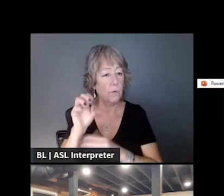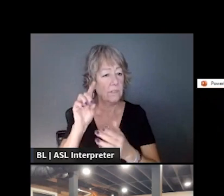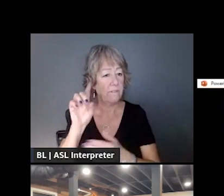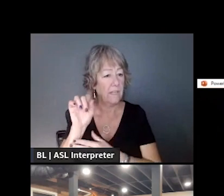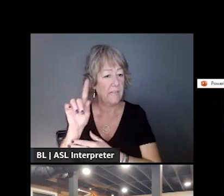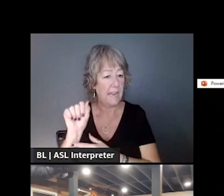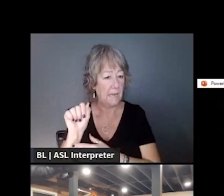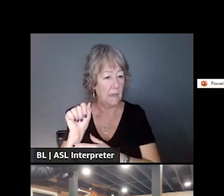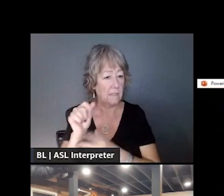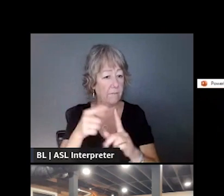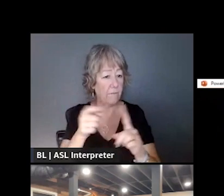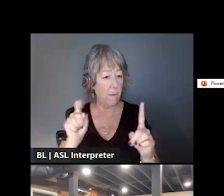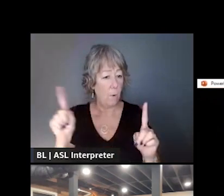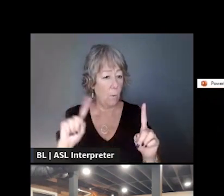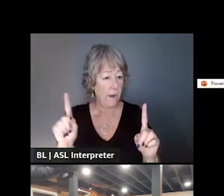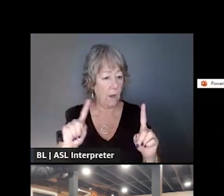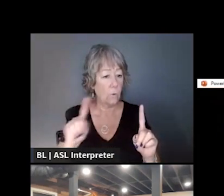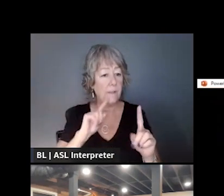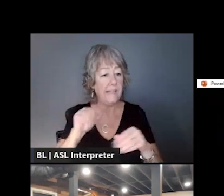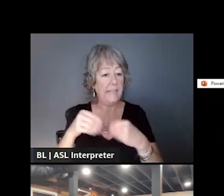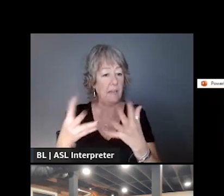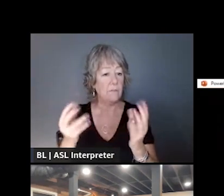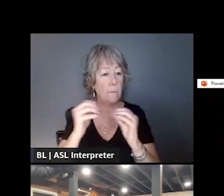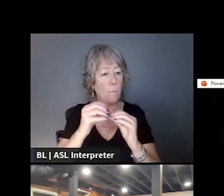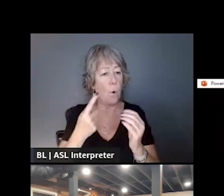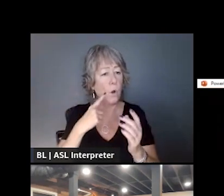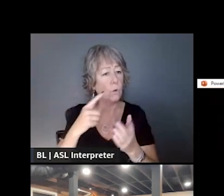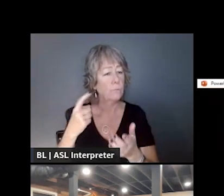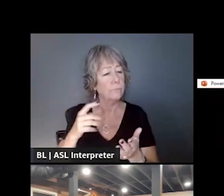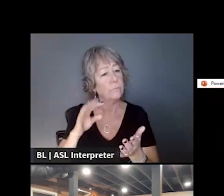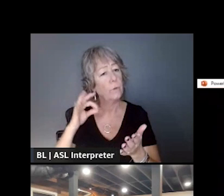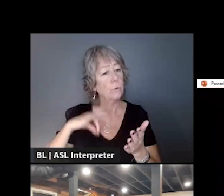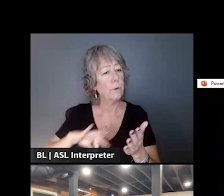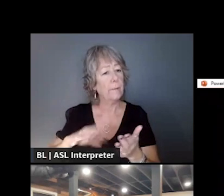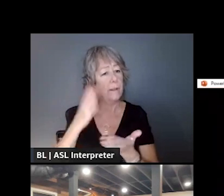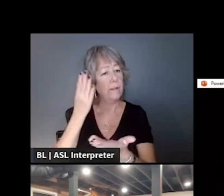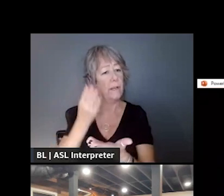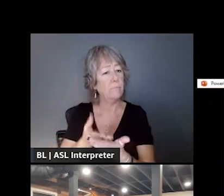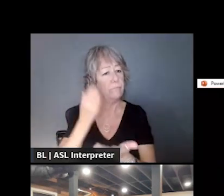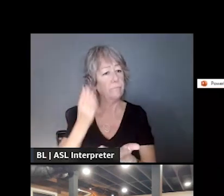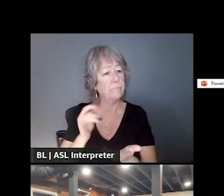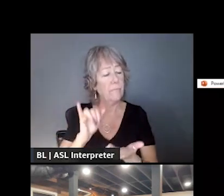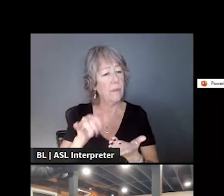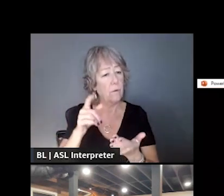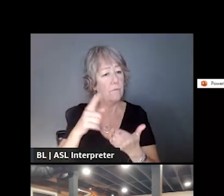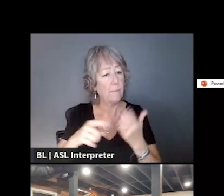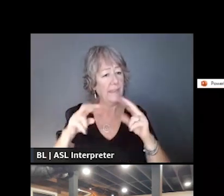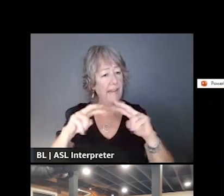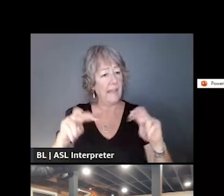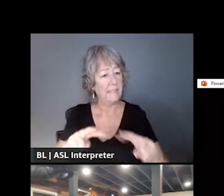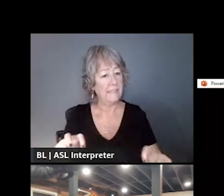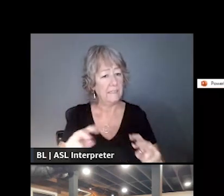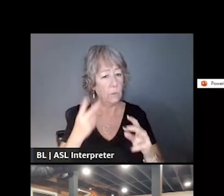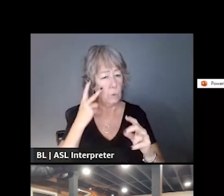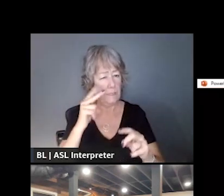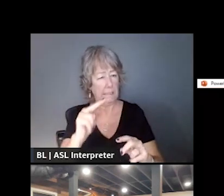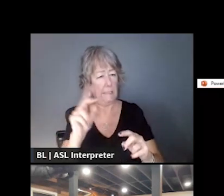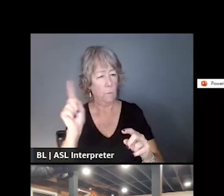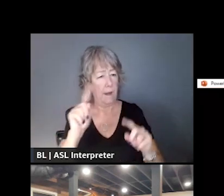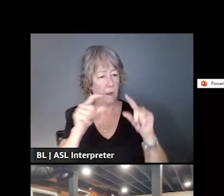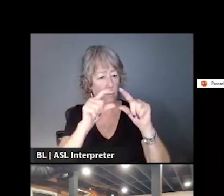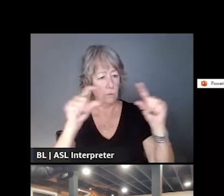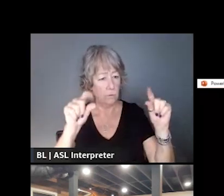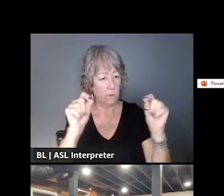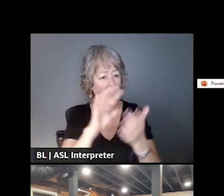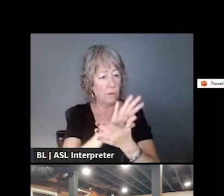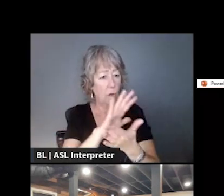really important, kind of lending credibility to the analysis that we do. So we can see we pulled from documentation, and you can